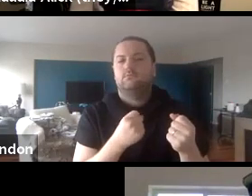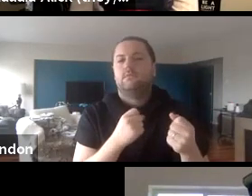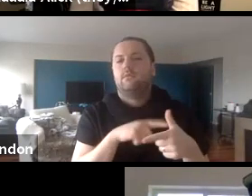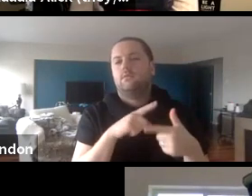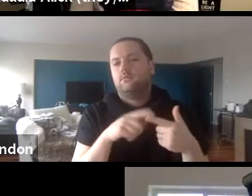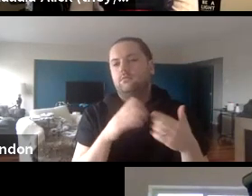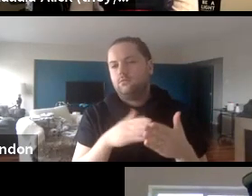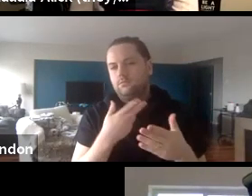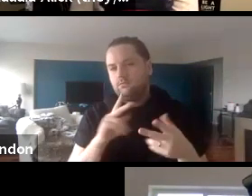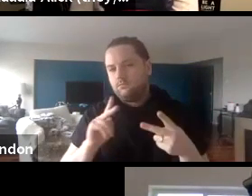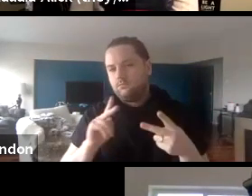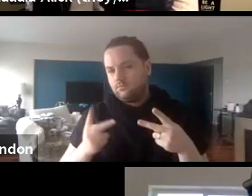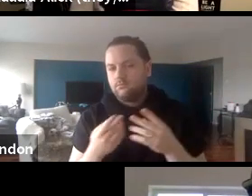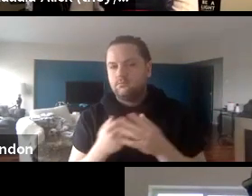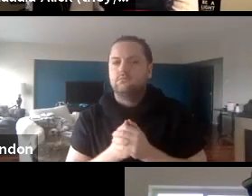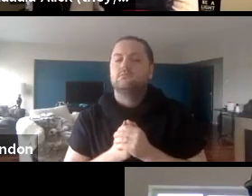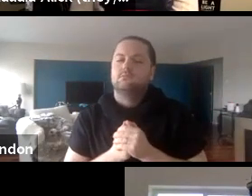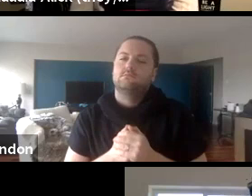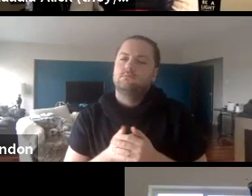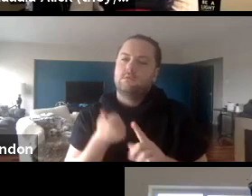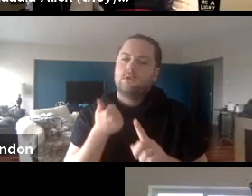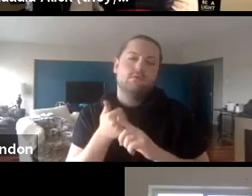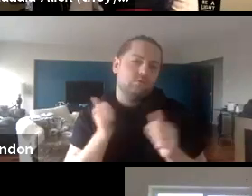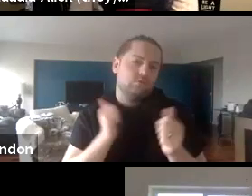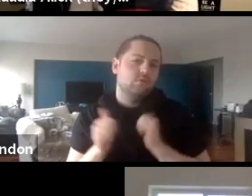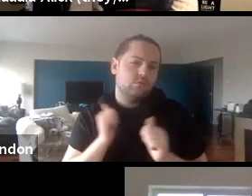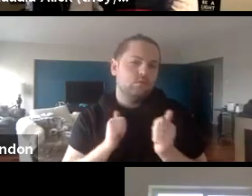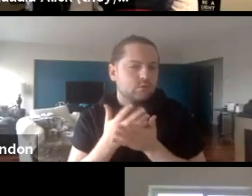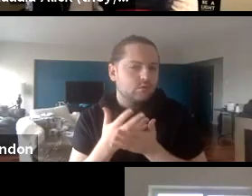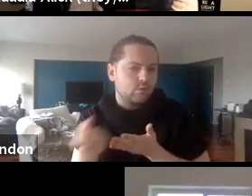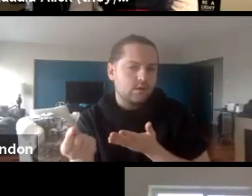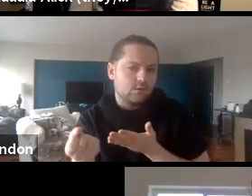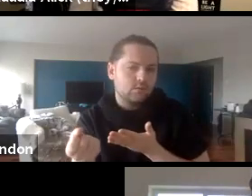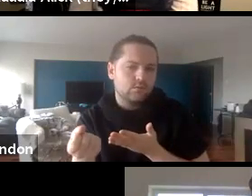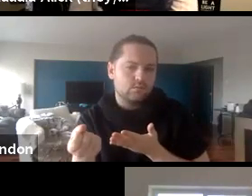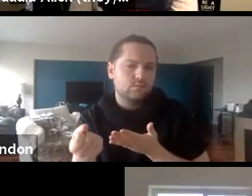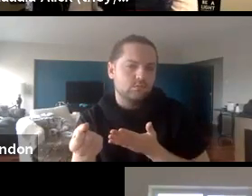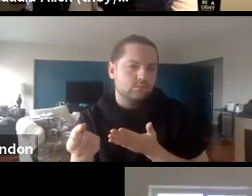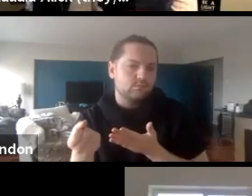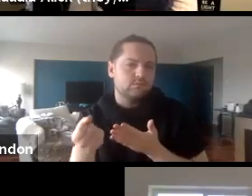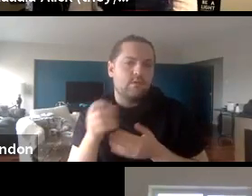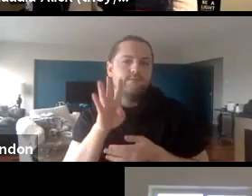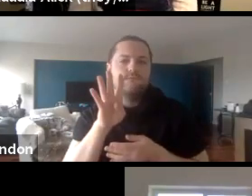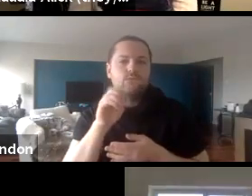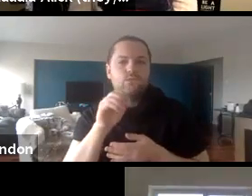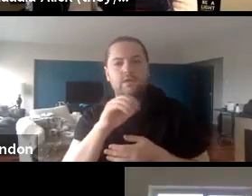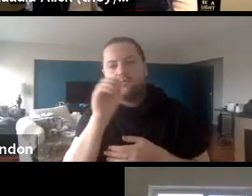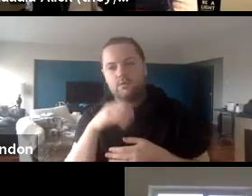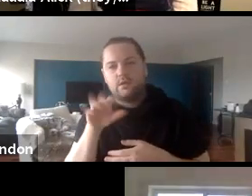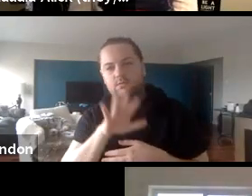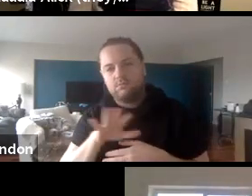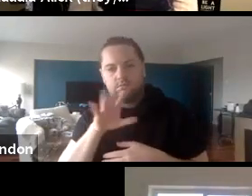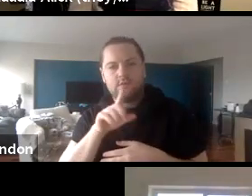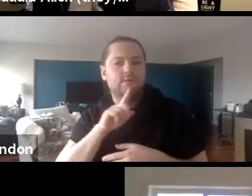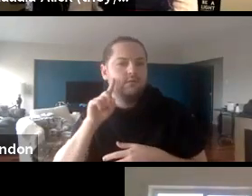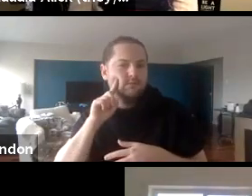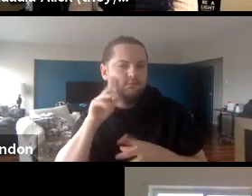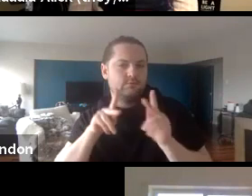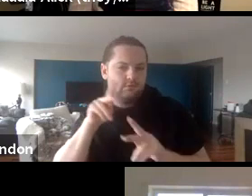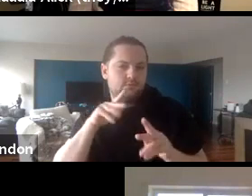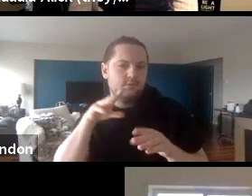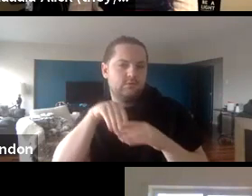ASL recognized, decolonizing the process of English influence and how I do that. And,